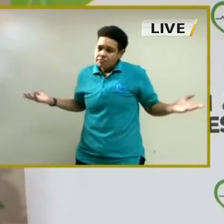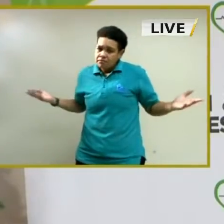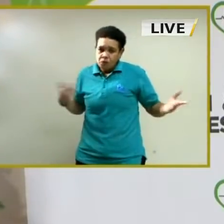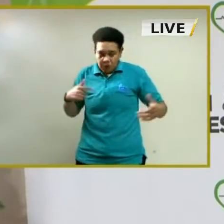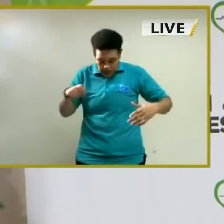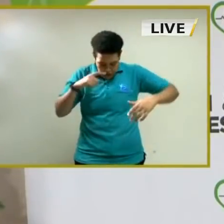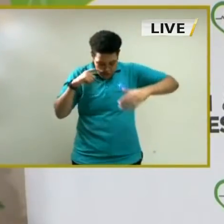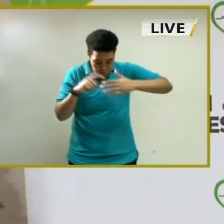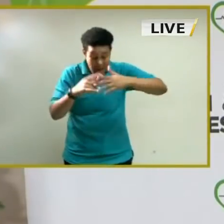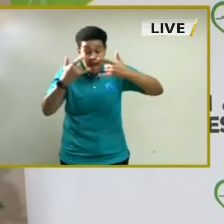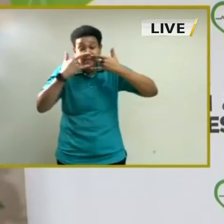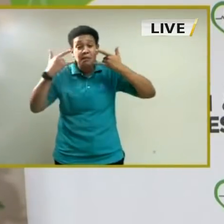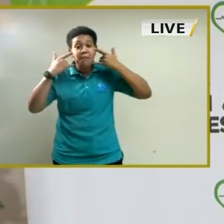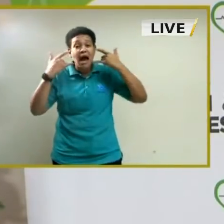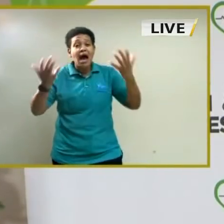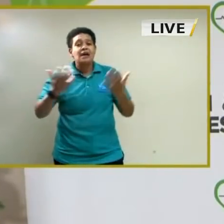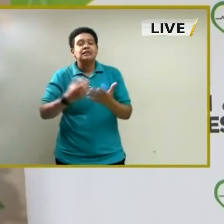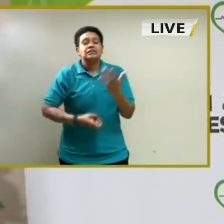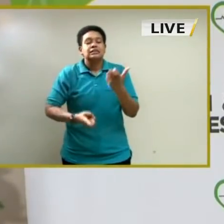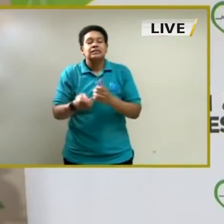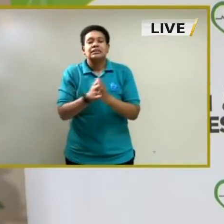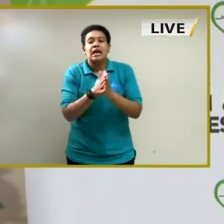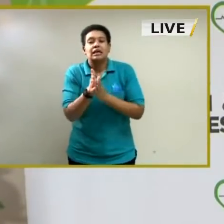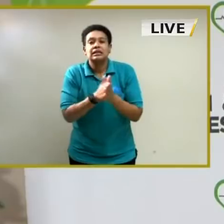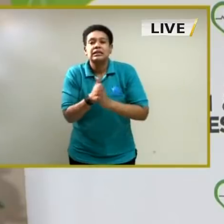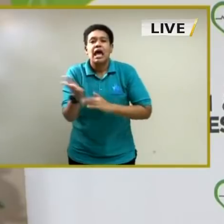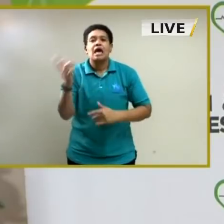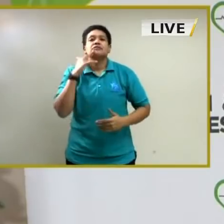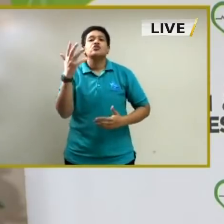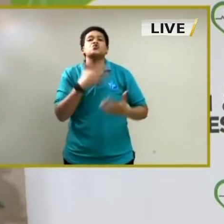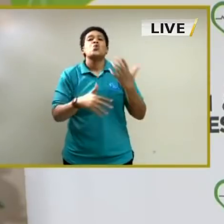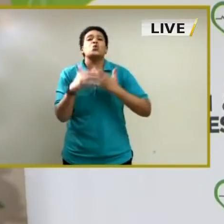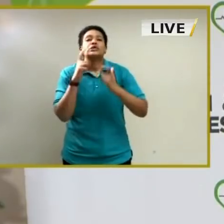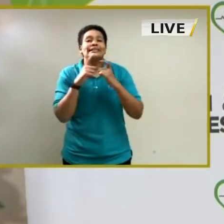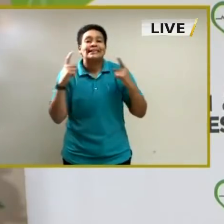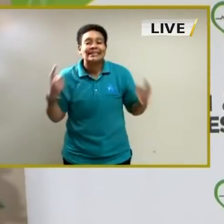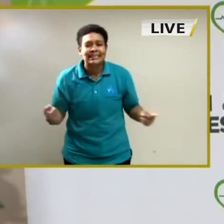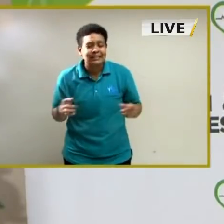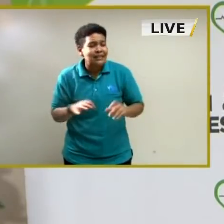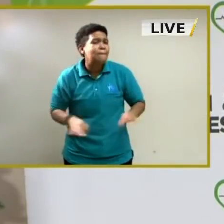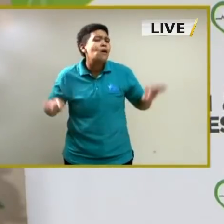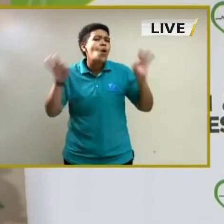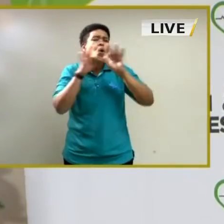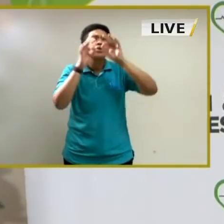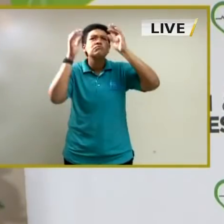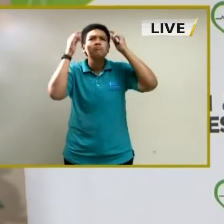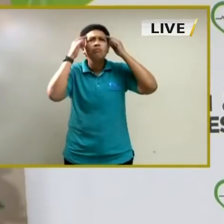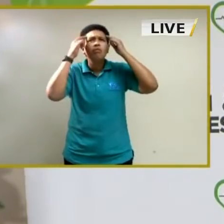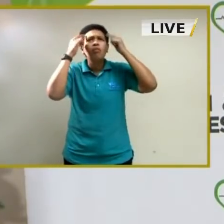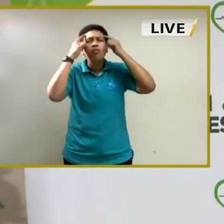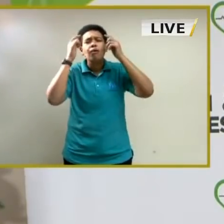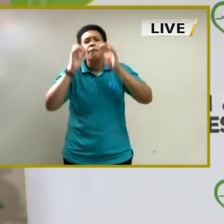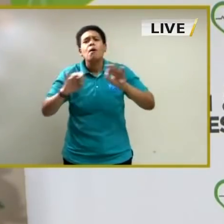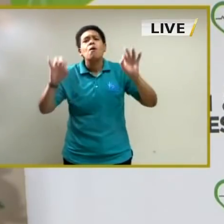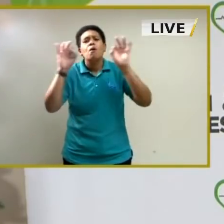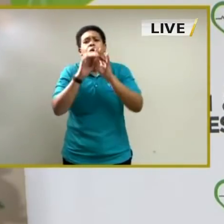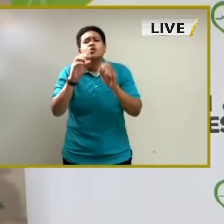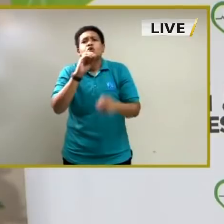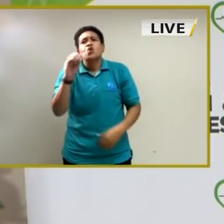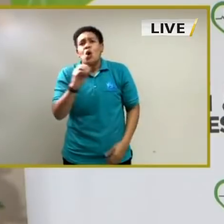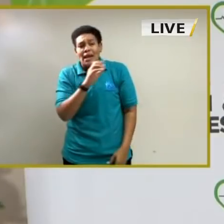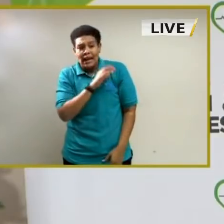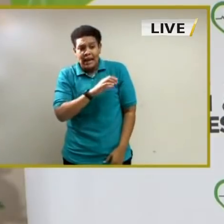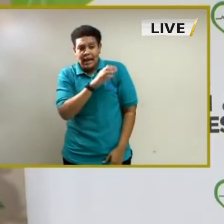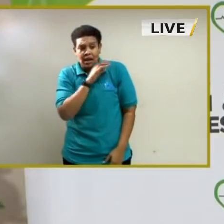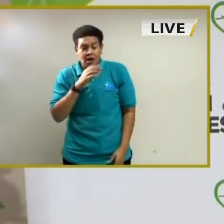the masks, sanitizing, the social distancing. The non-clinical measures will